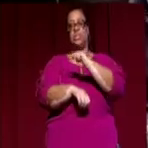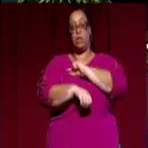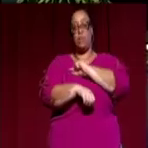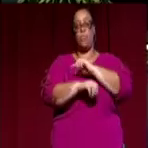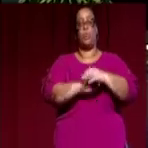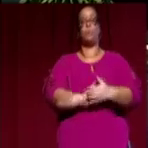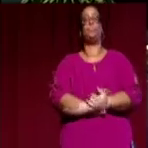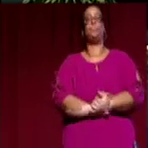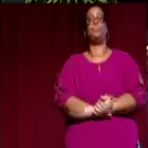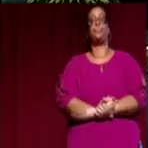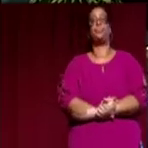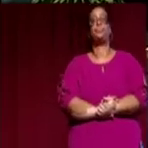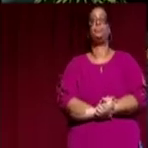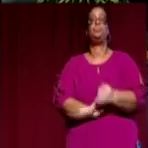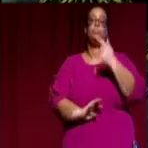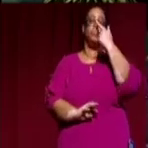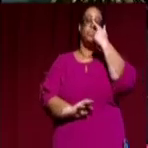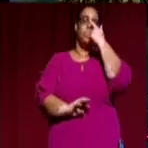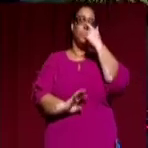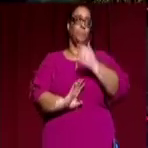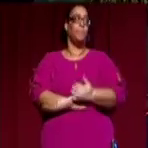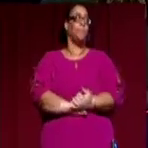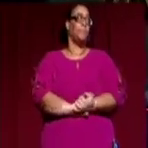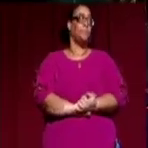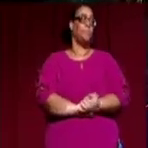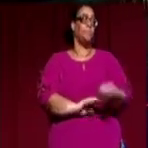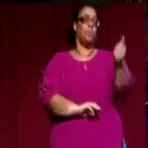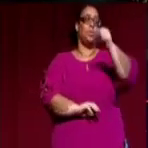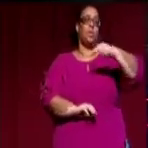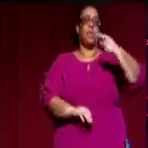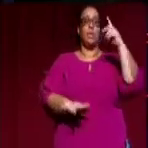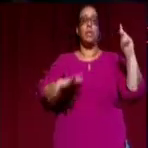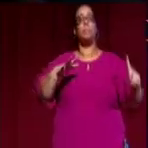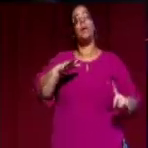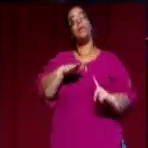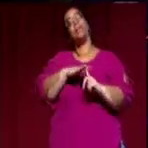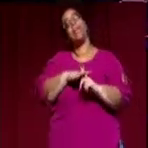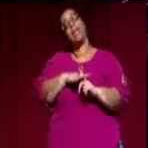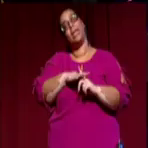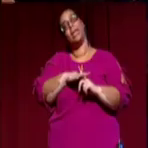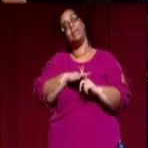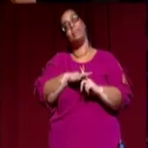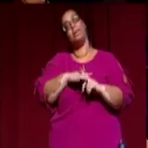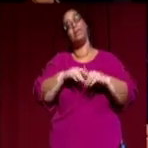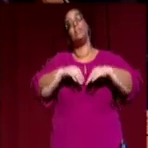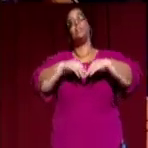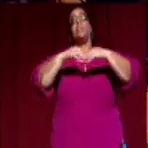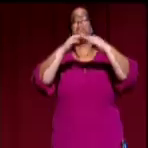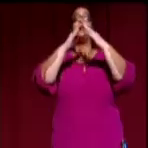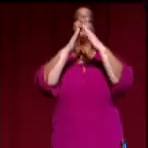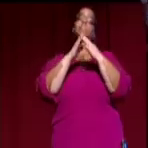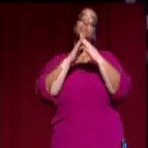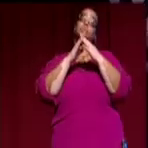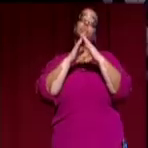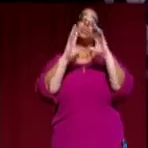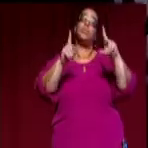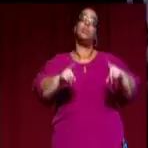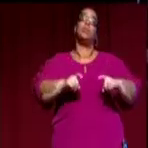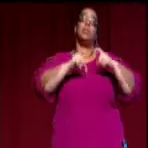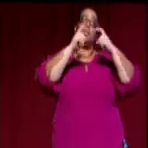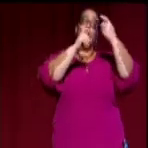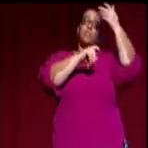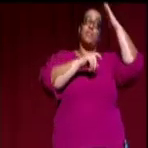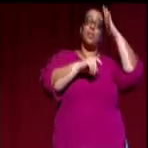Hallelujah. Hallelujah. Anybody came to this building giving God the